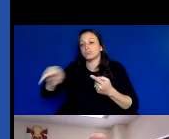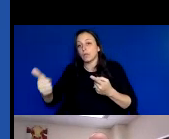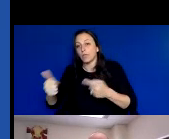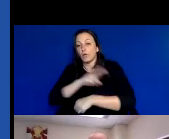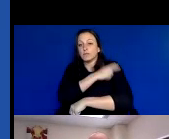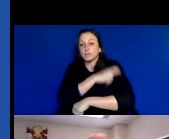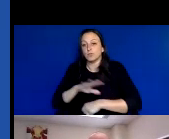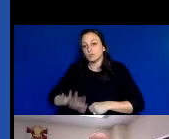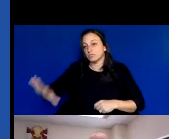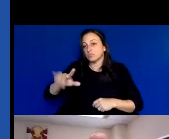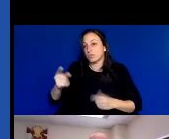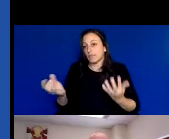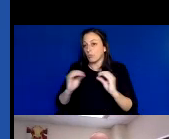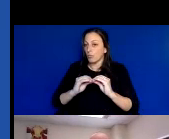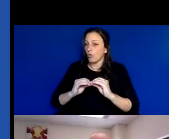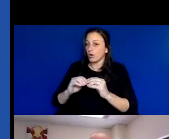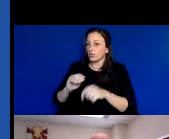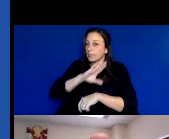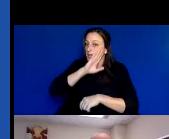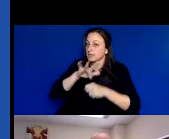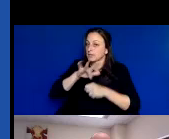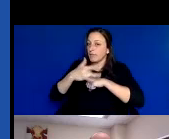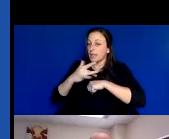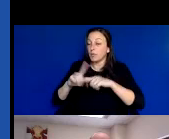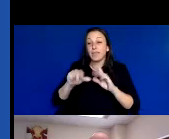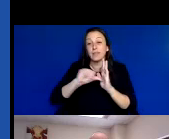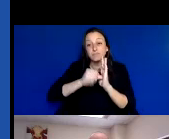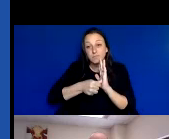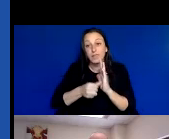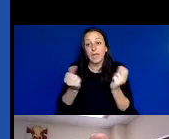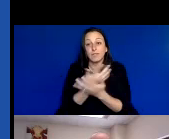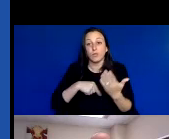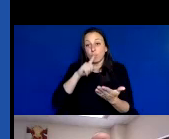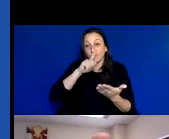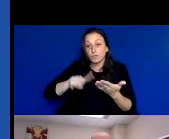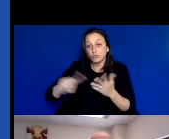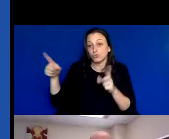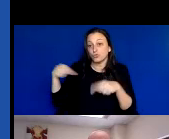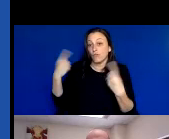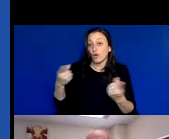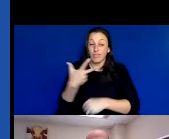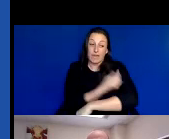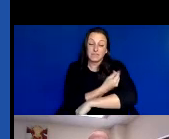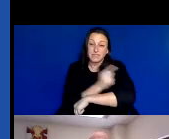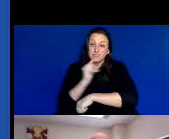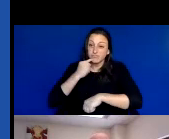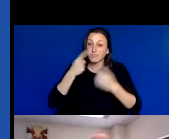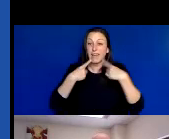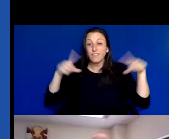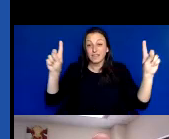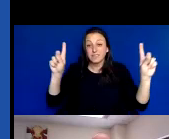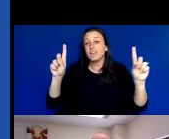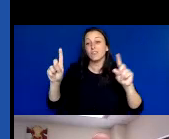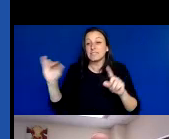does reinforce what we are seeing, which is that these vaccines are incredibly effective, even against this Delta variant.